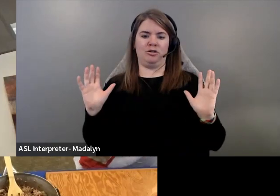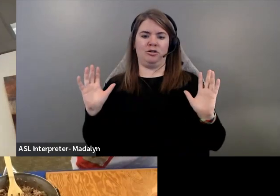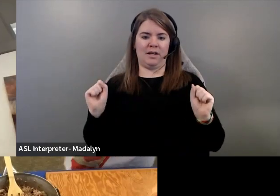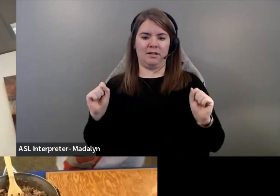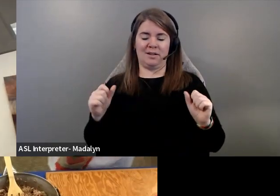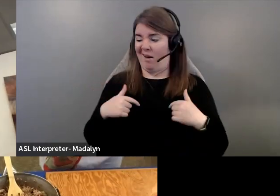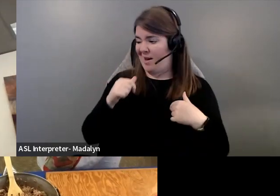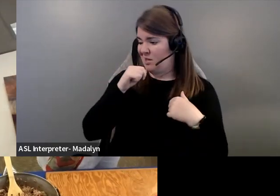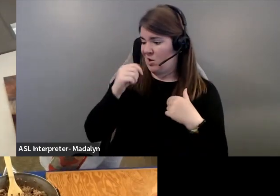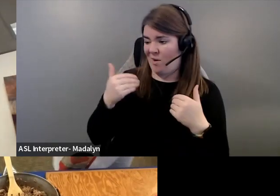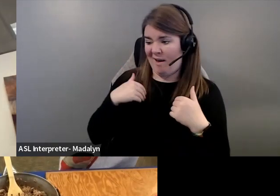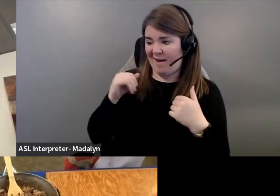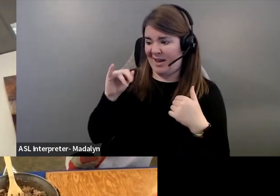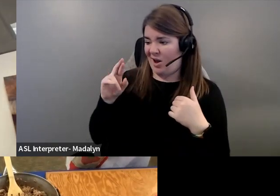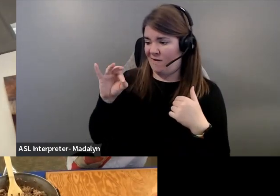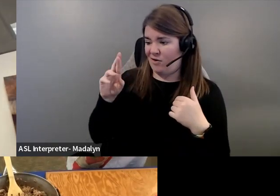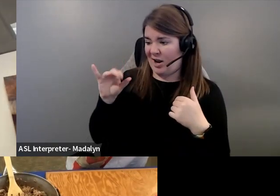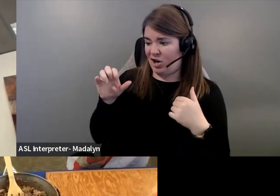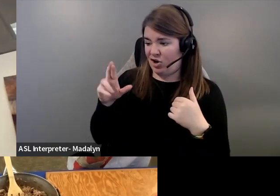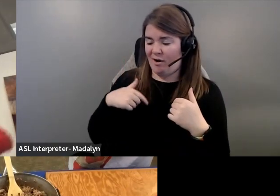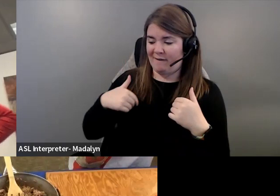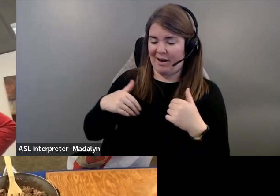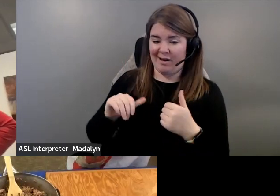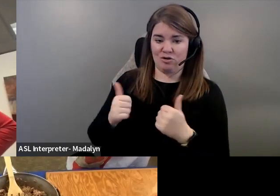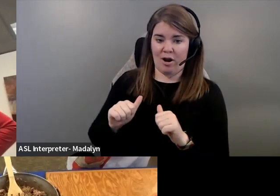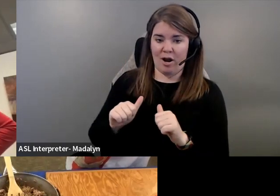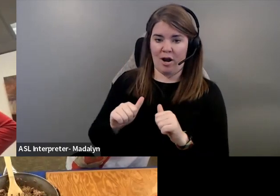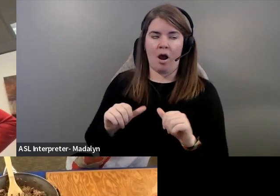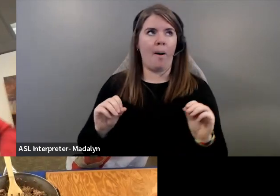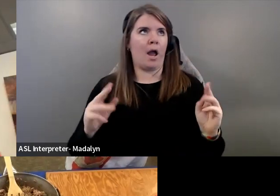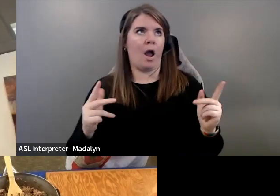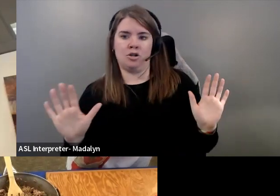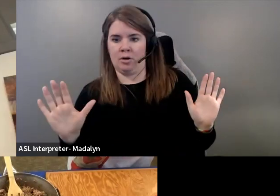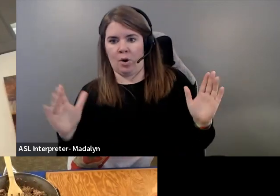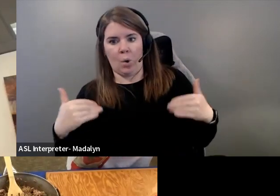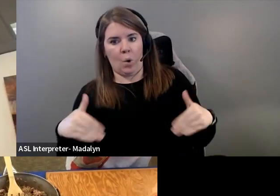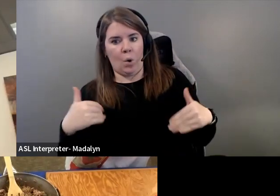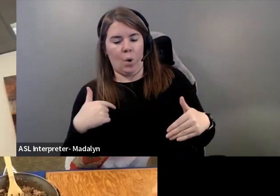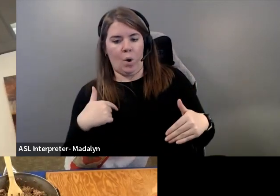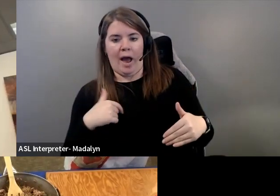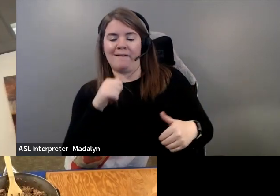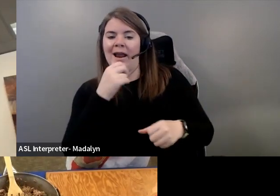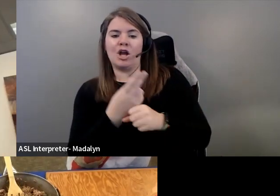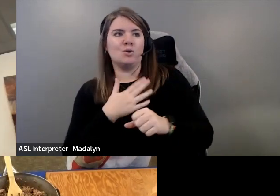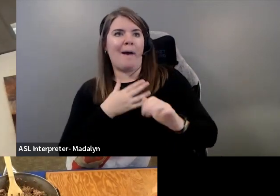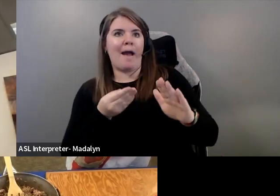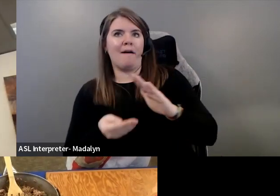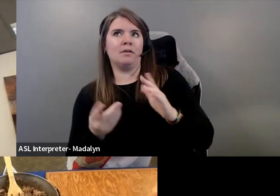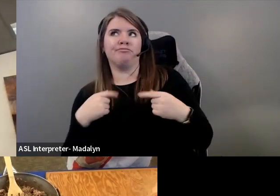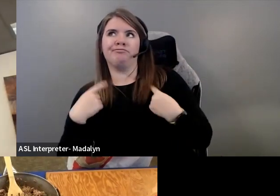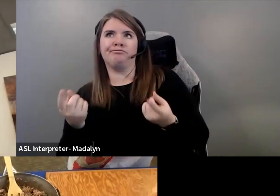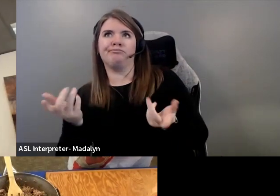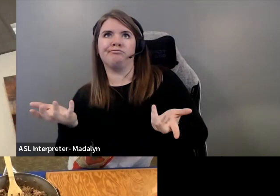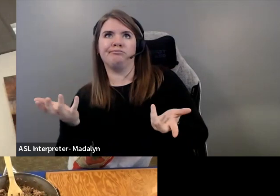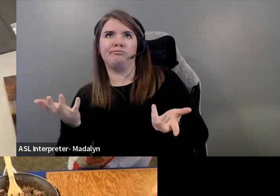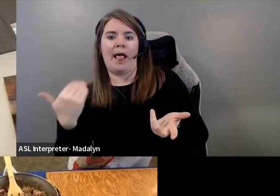air fryer. It's one device I haven't tried yet, but my oh my son goodness. did. I haven't used my oven in probably, well, since